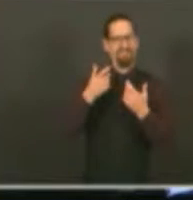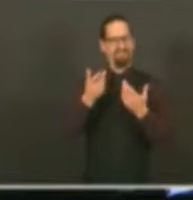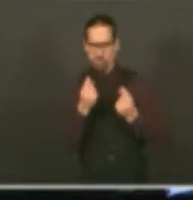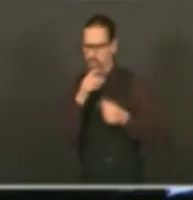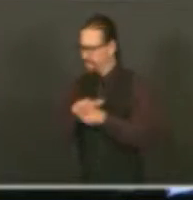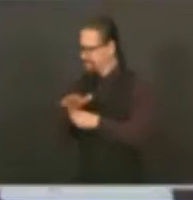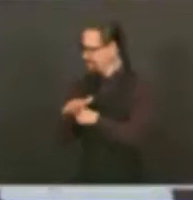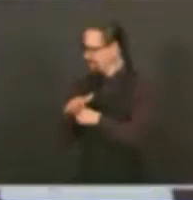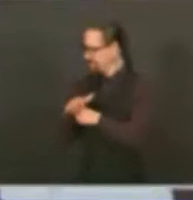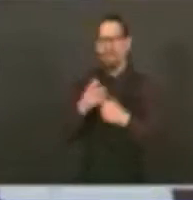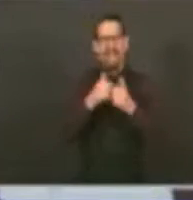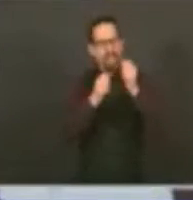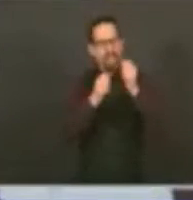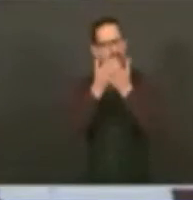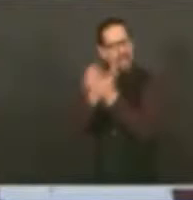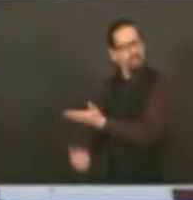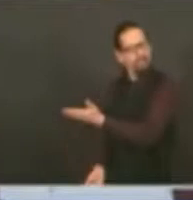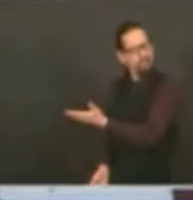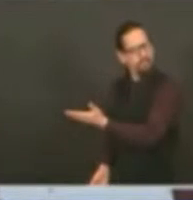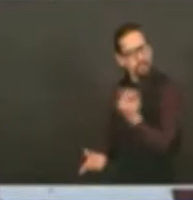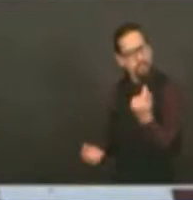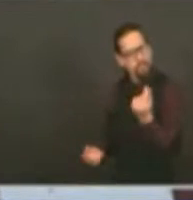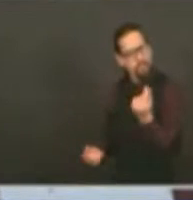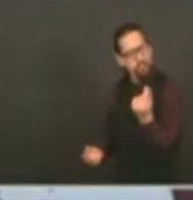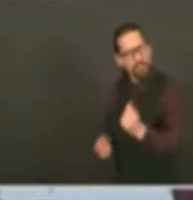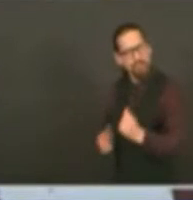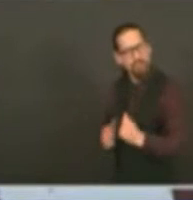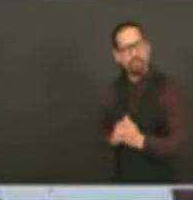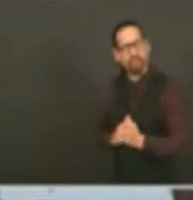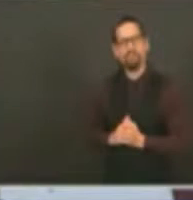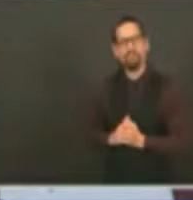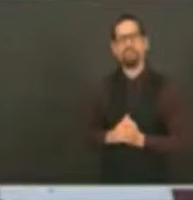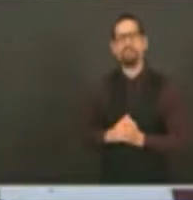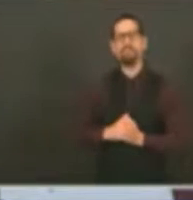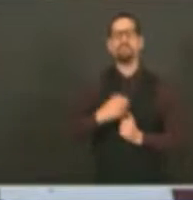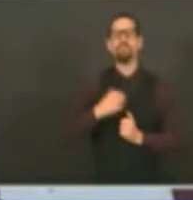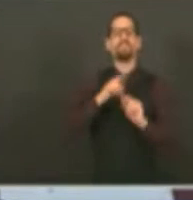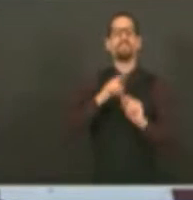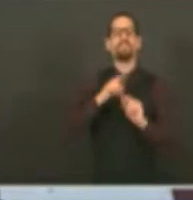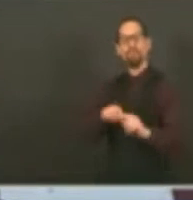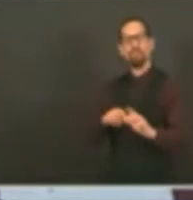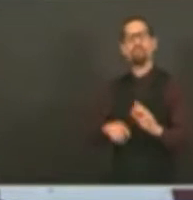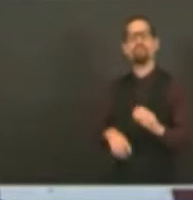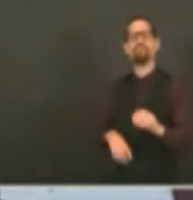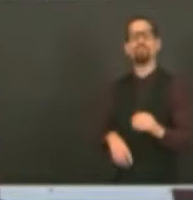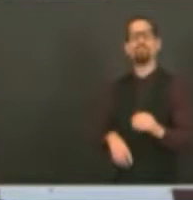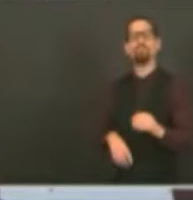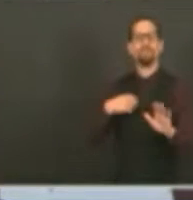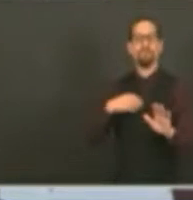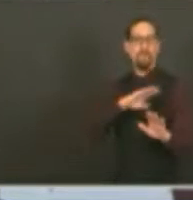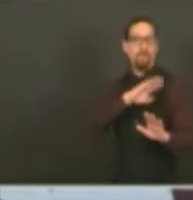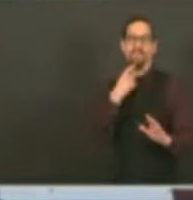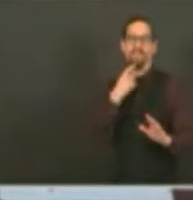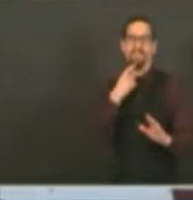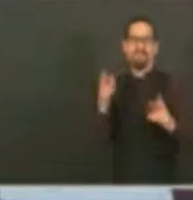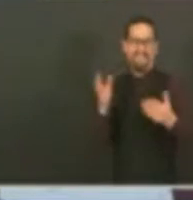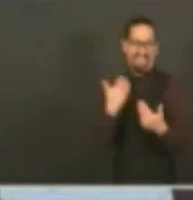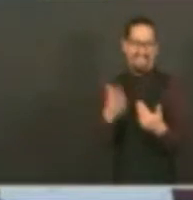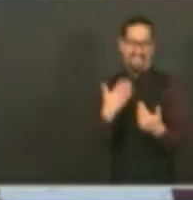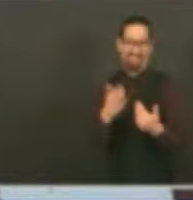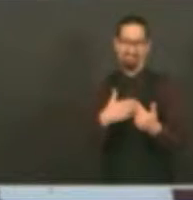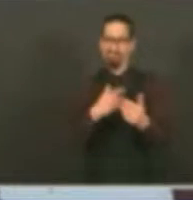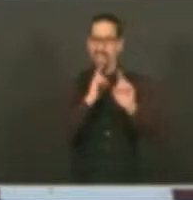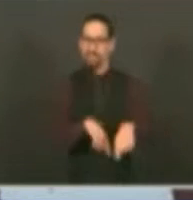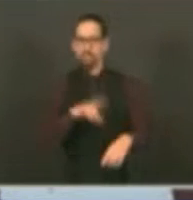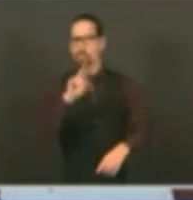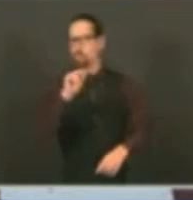order to bring their kids back? Yes. So again, I'd say, I never said this was easy. I understand it's hard. So they have to find a